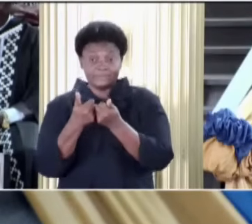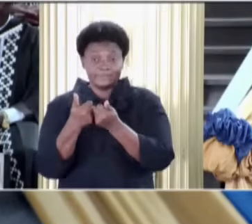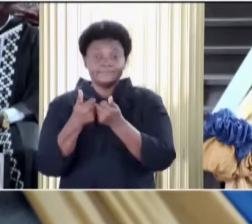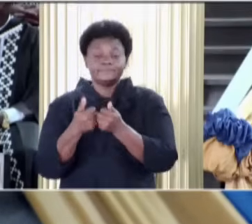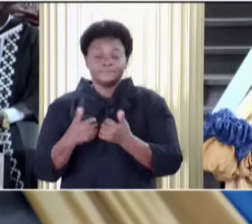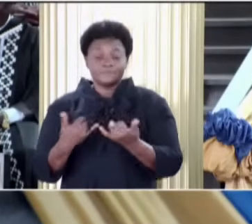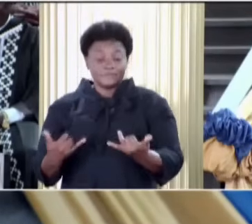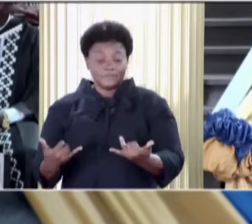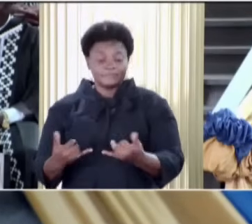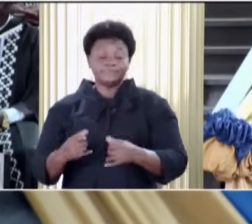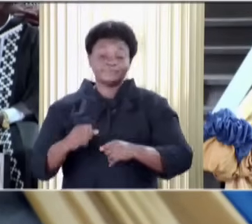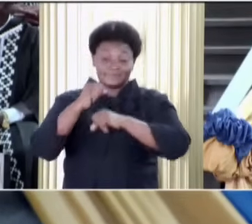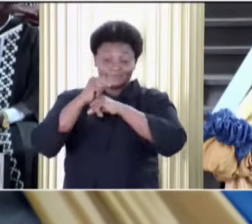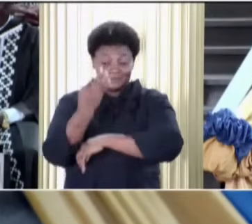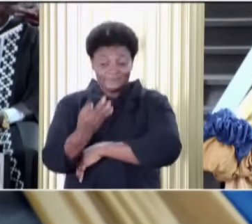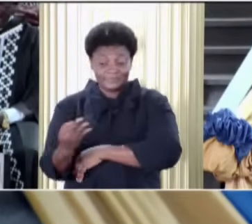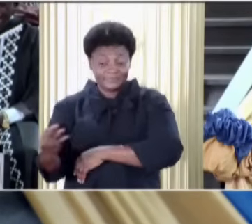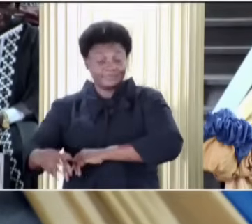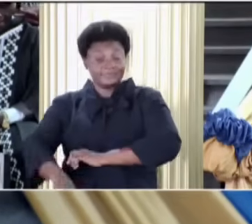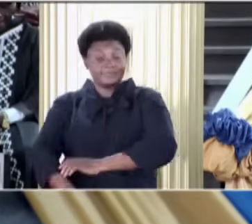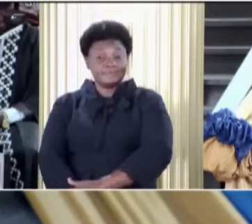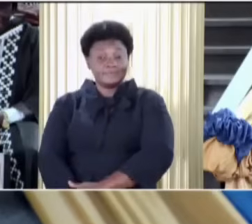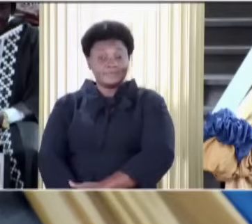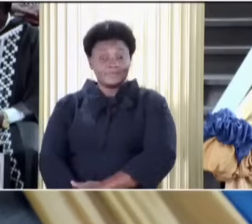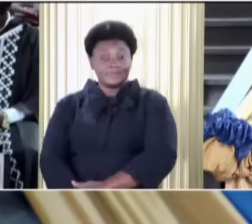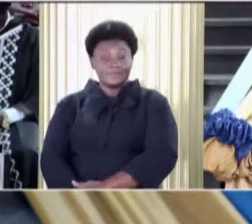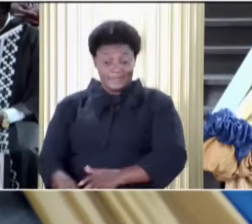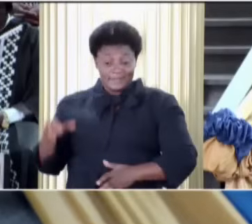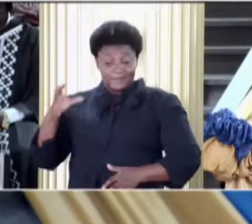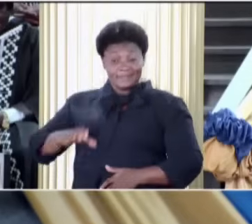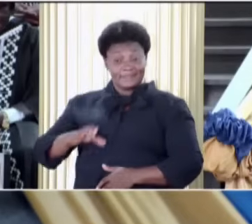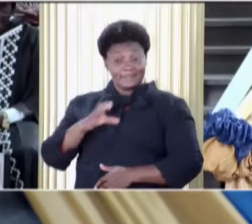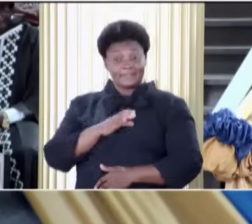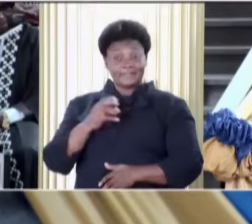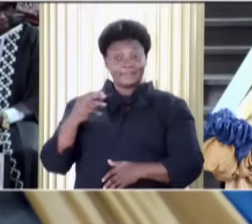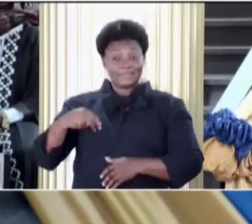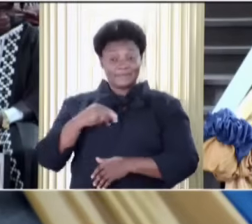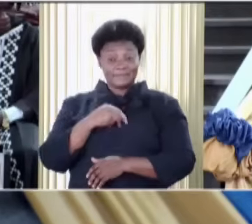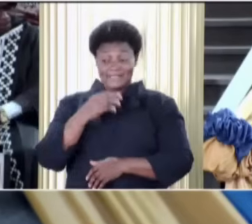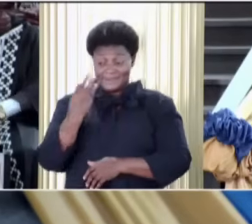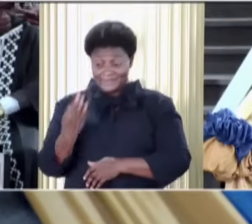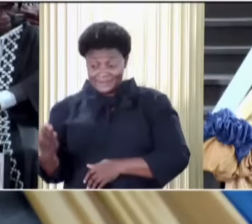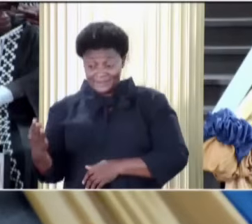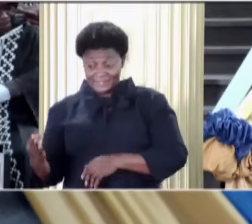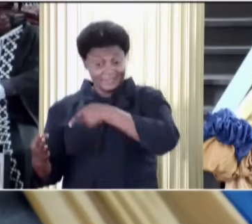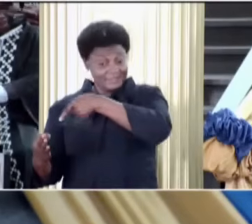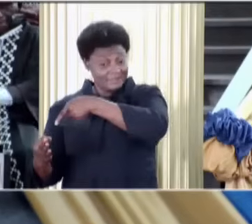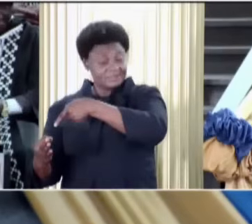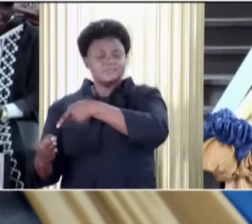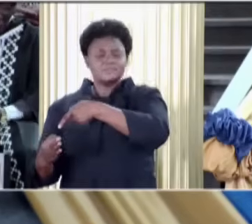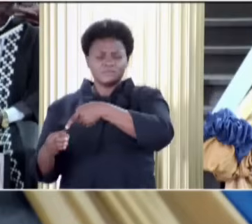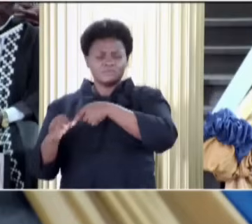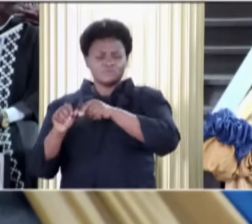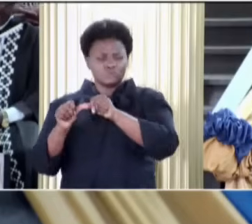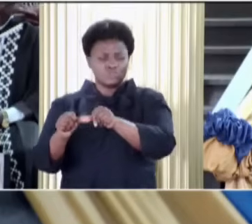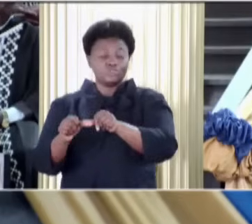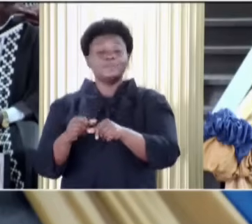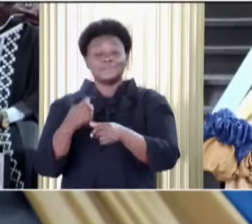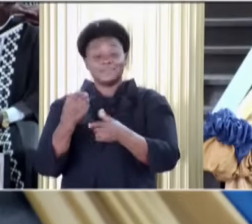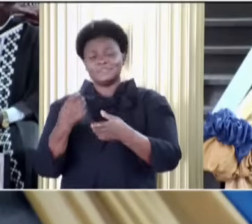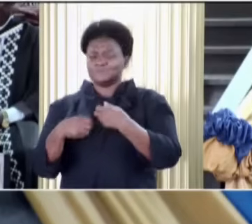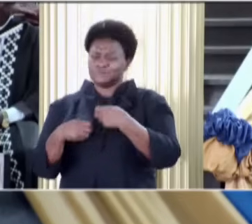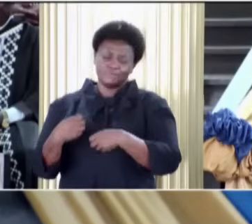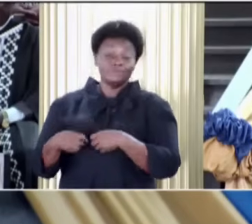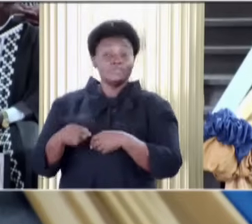Infrastructure. Council member, while infrastructure constraints remain a challenge, the